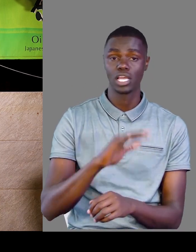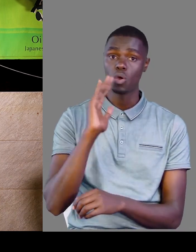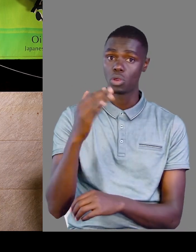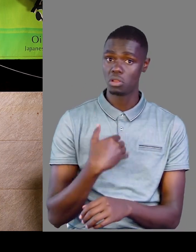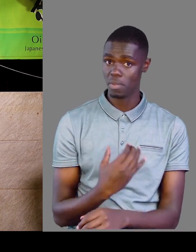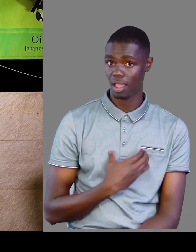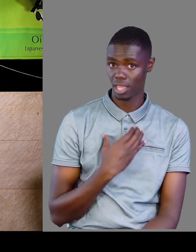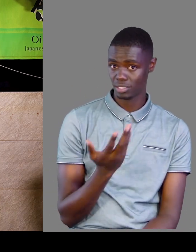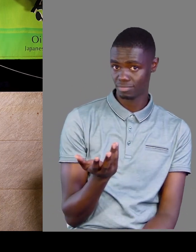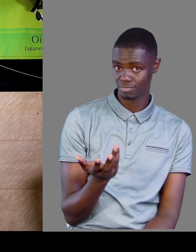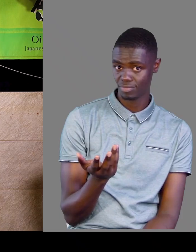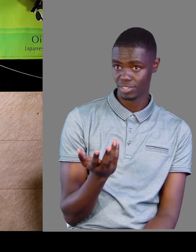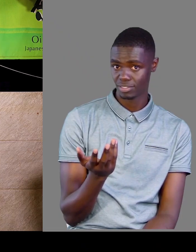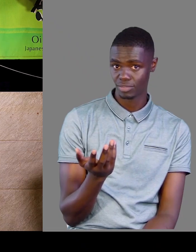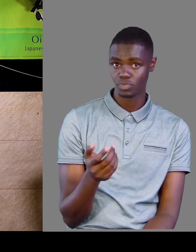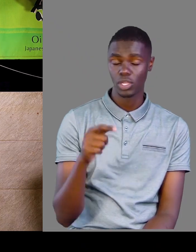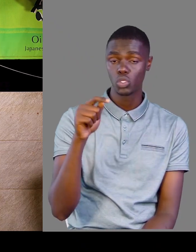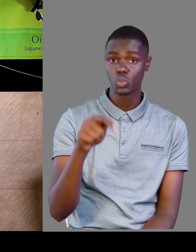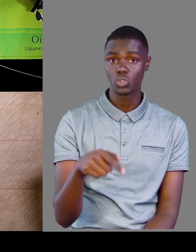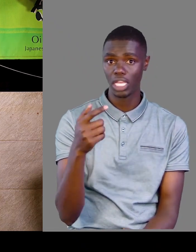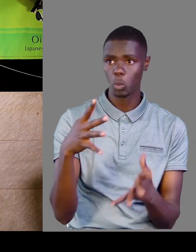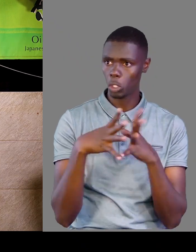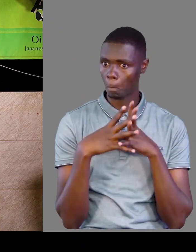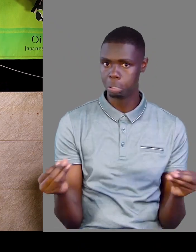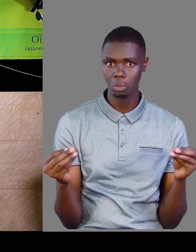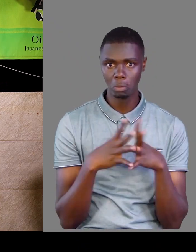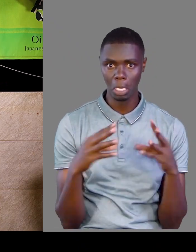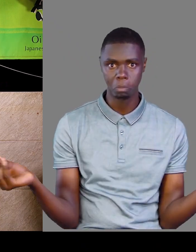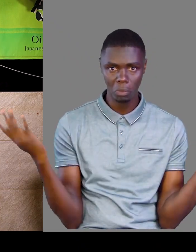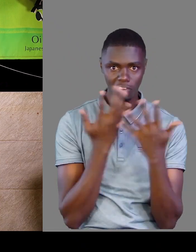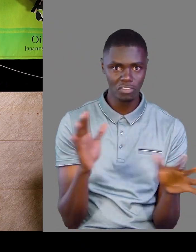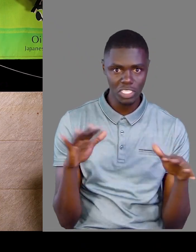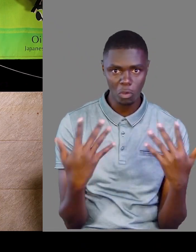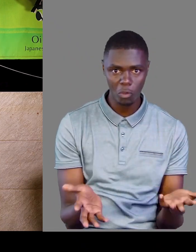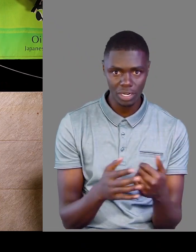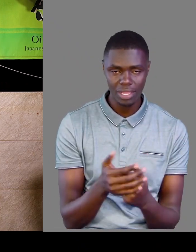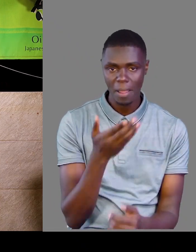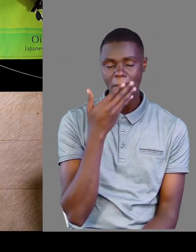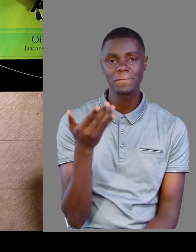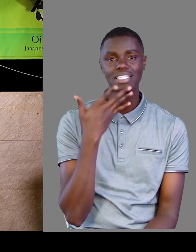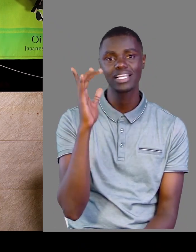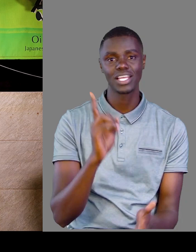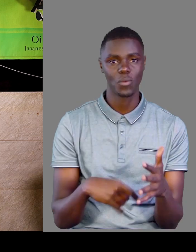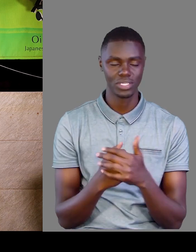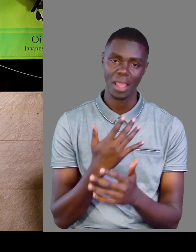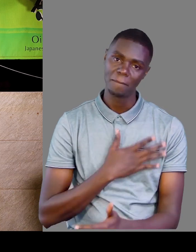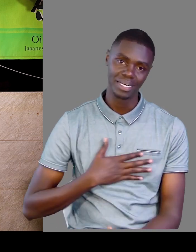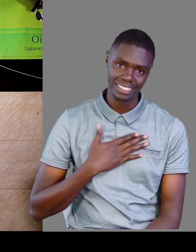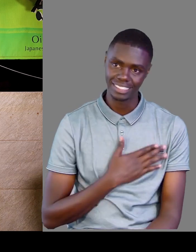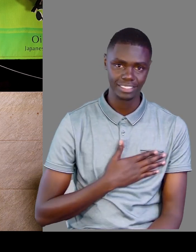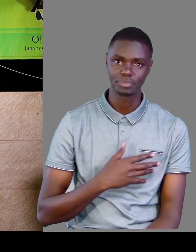guest, or wewe umetokea tu leo? Okay, sha. I think the best answer is,